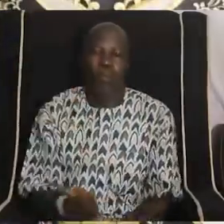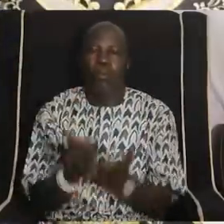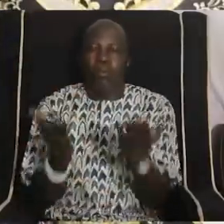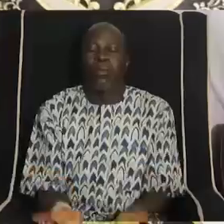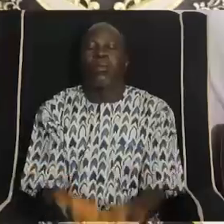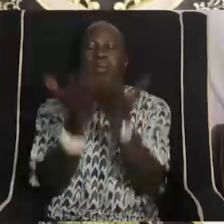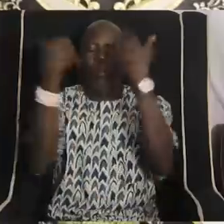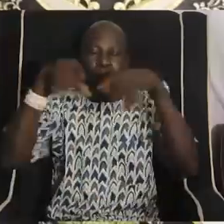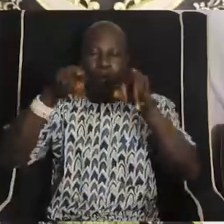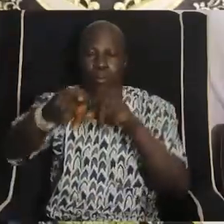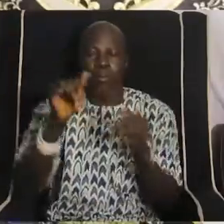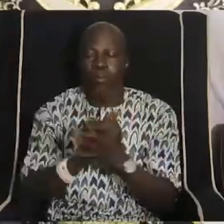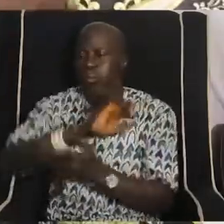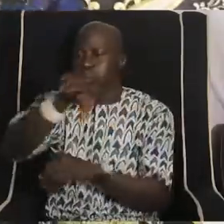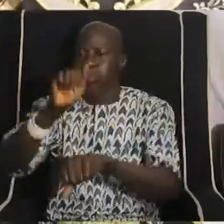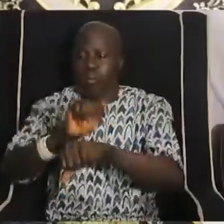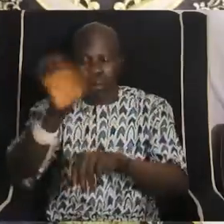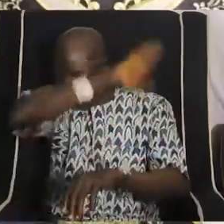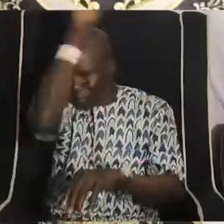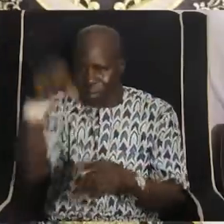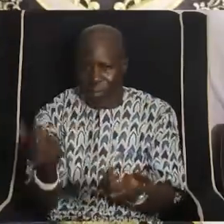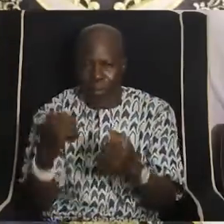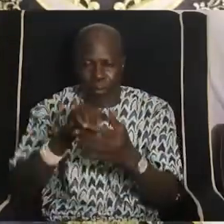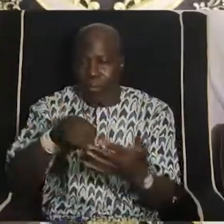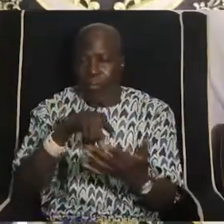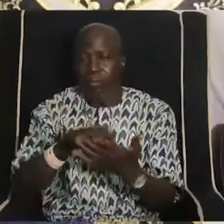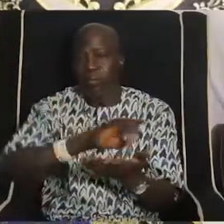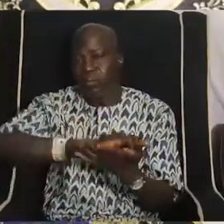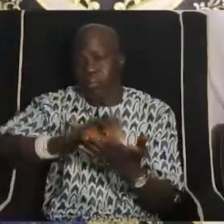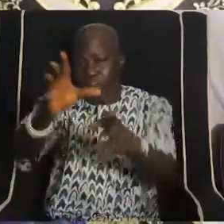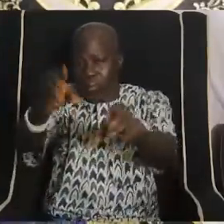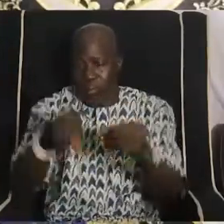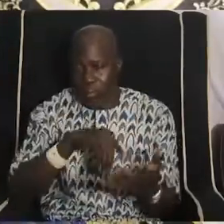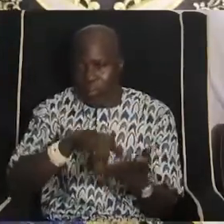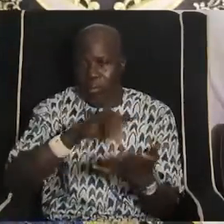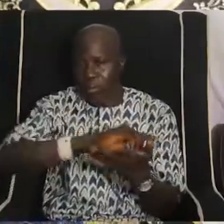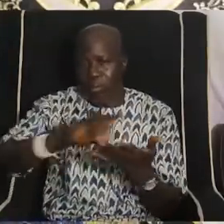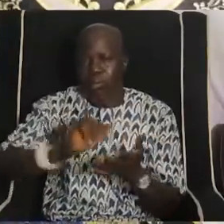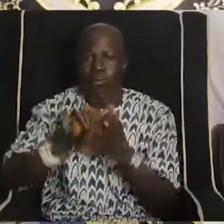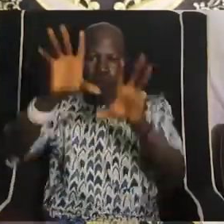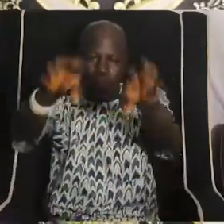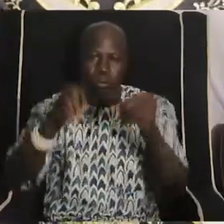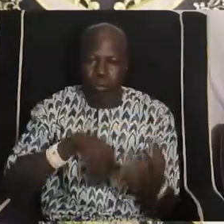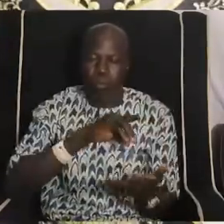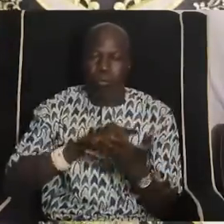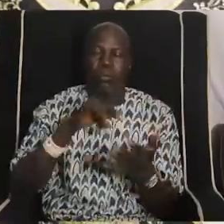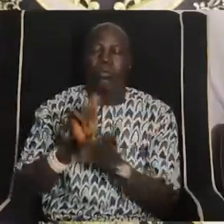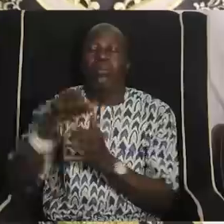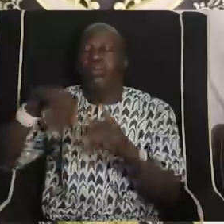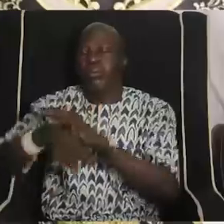you. The contract they've not given for a long time. You will receive it this week. You will receive